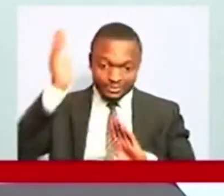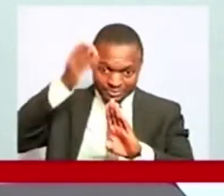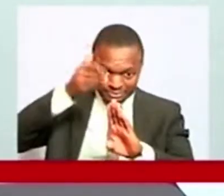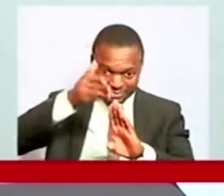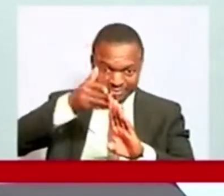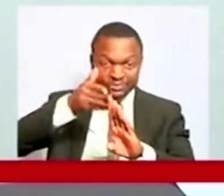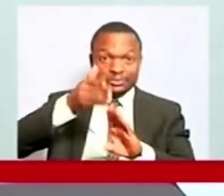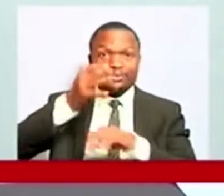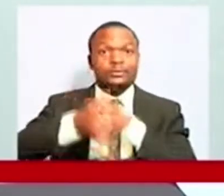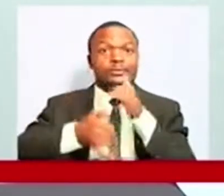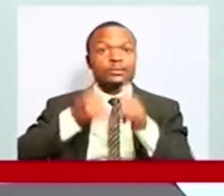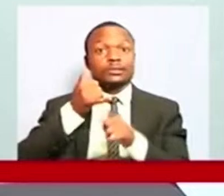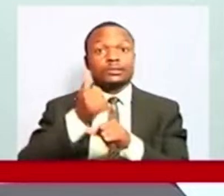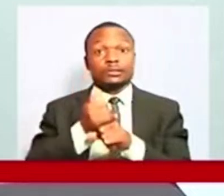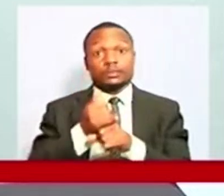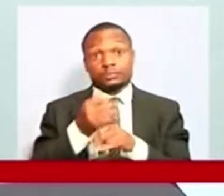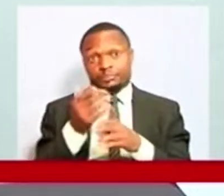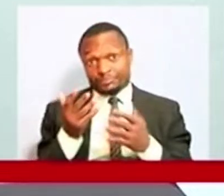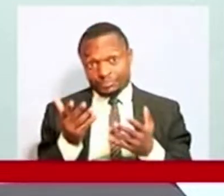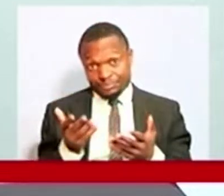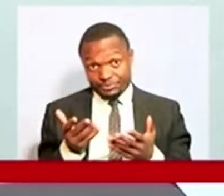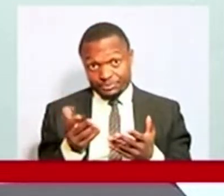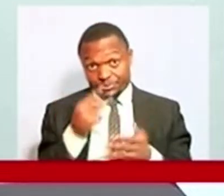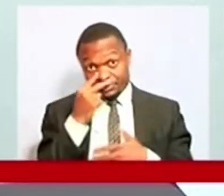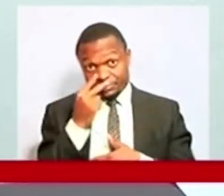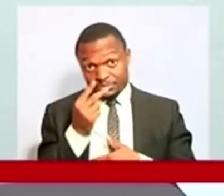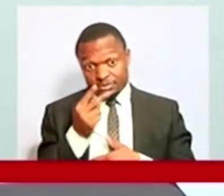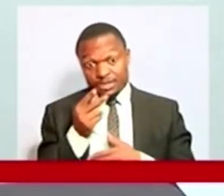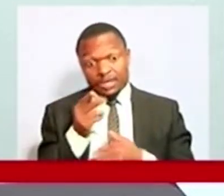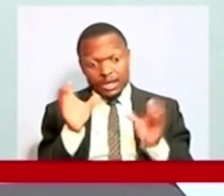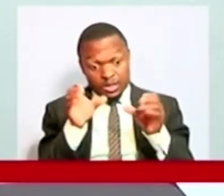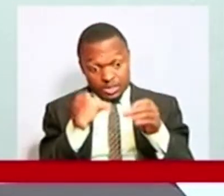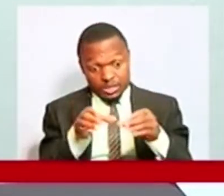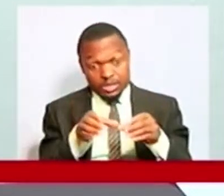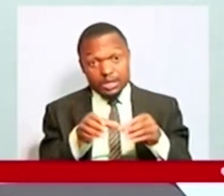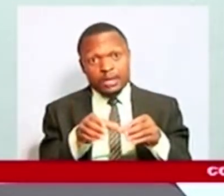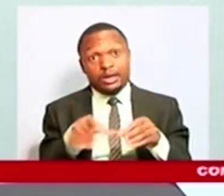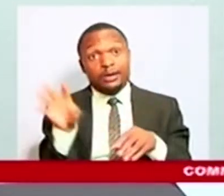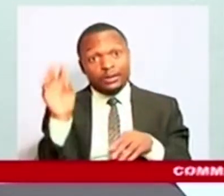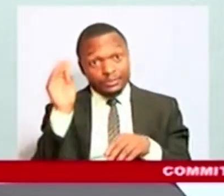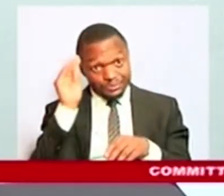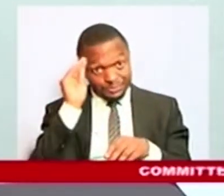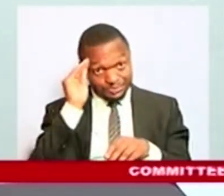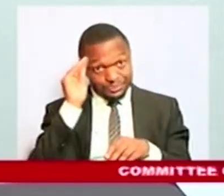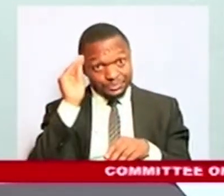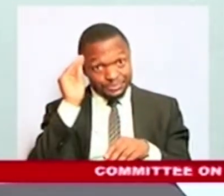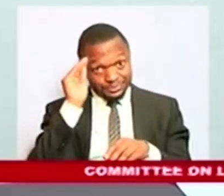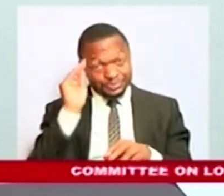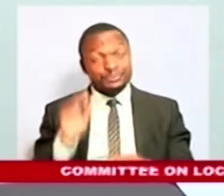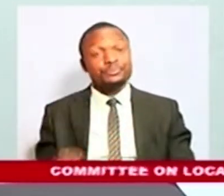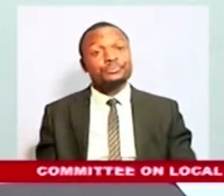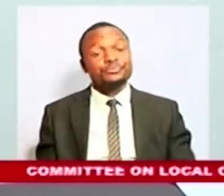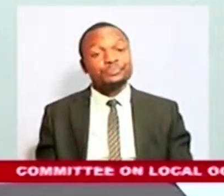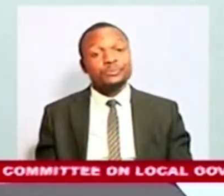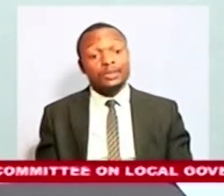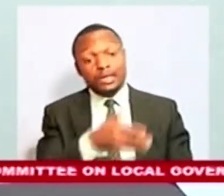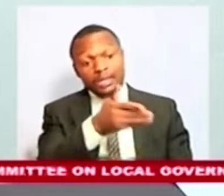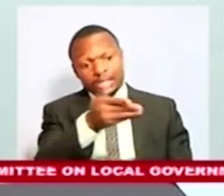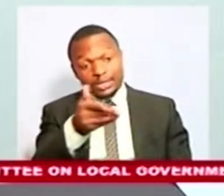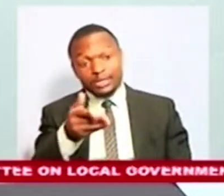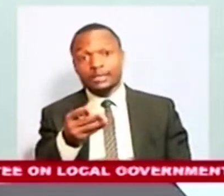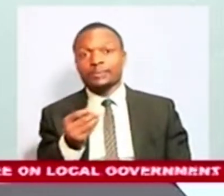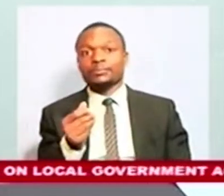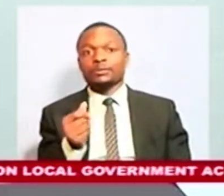year, okay? And the committee is very much alive to the fact that these monies